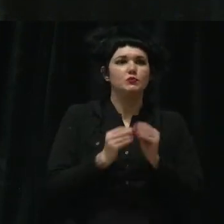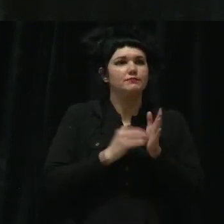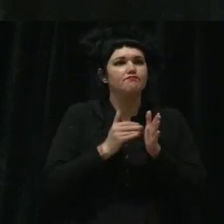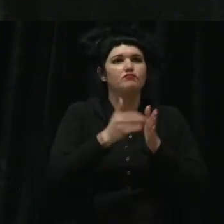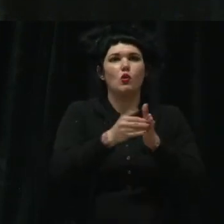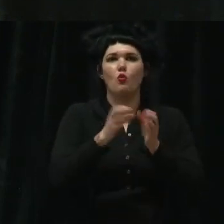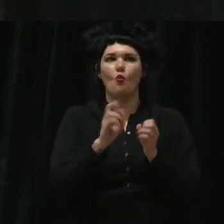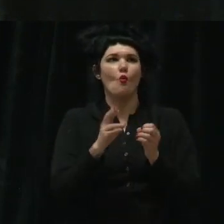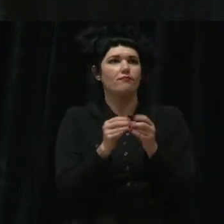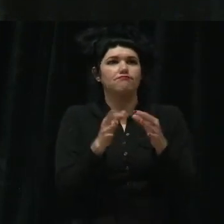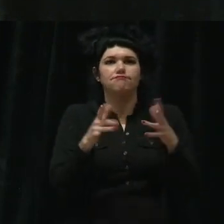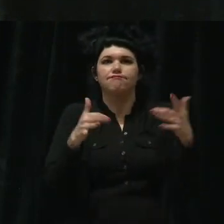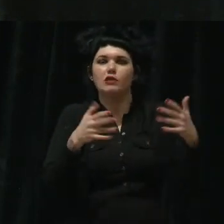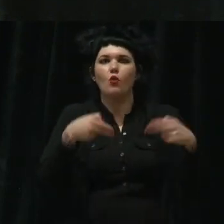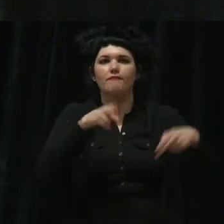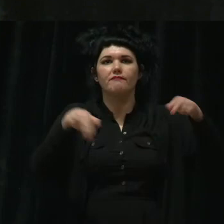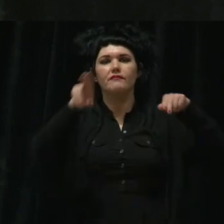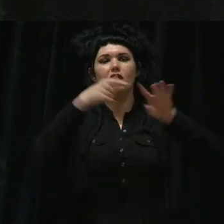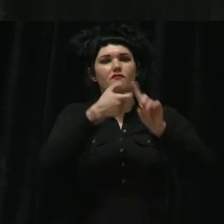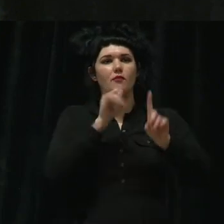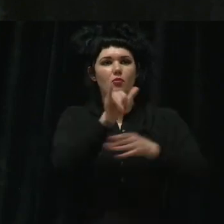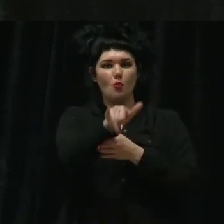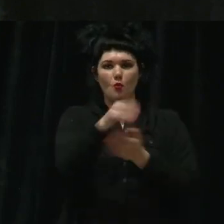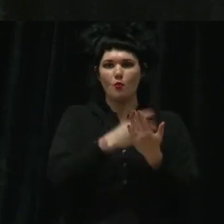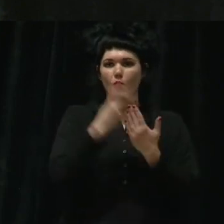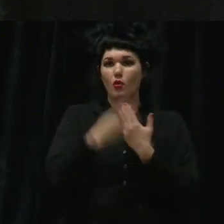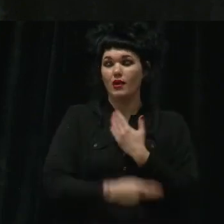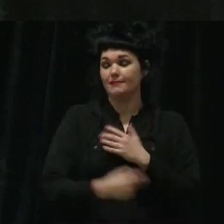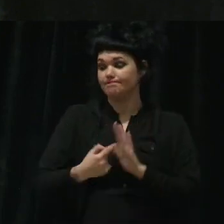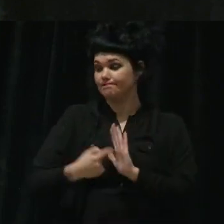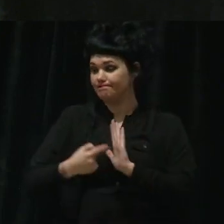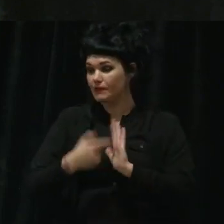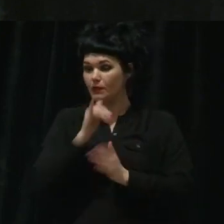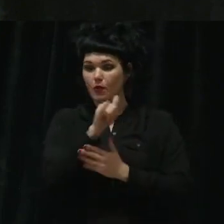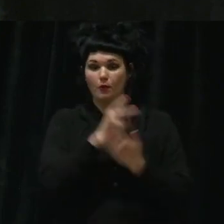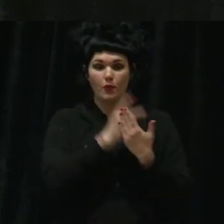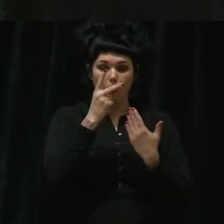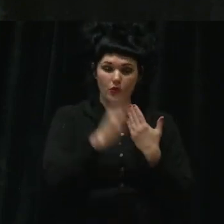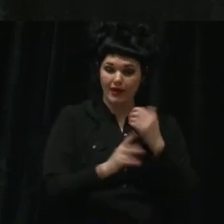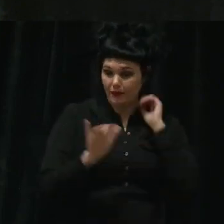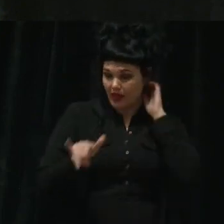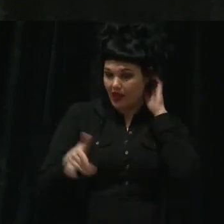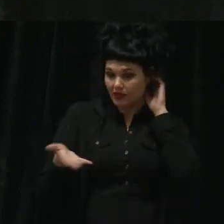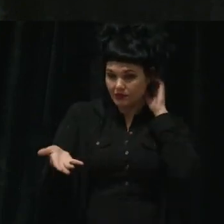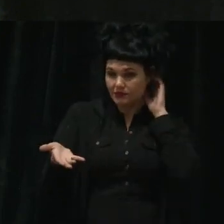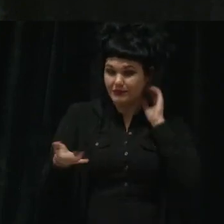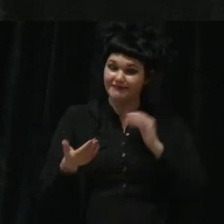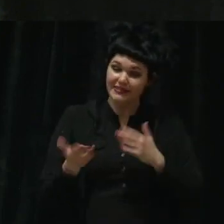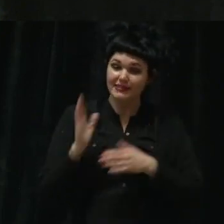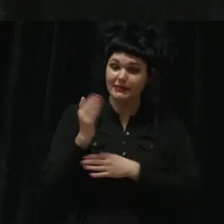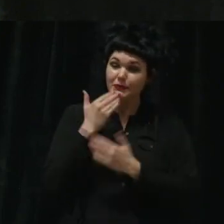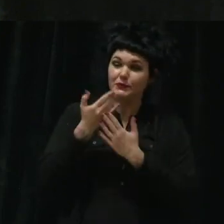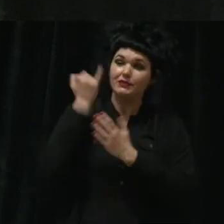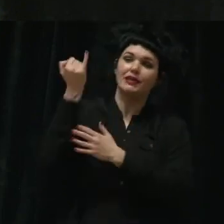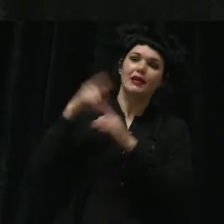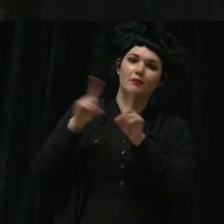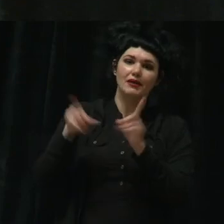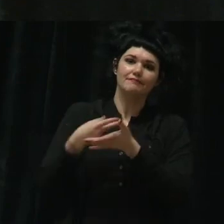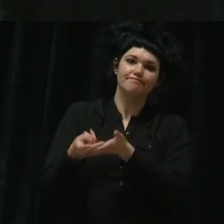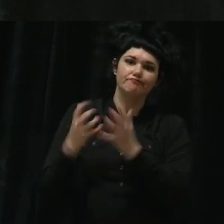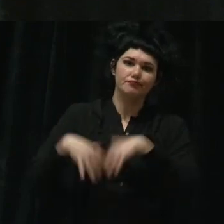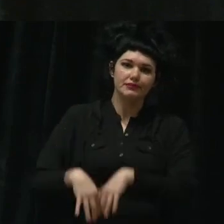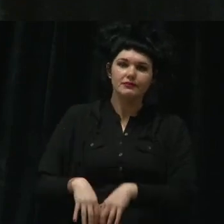off of those effective programs, and in some instances, those programs that were great ideas but weren't